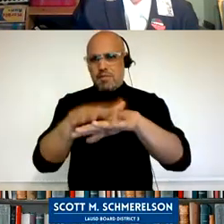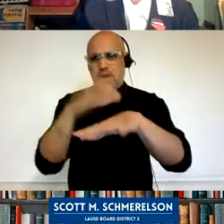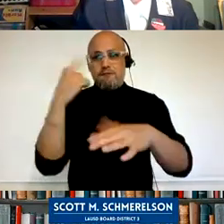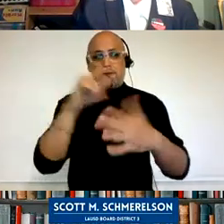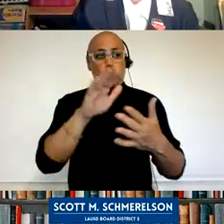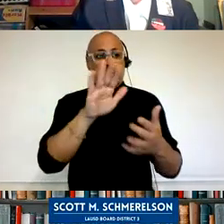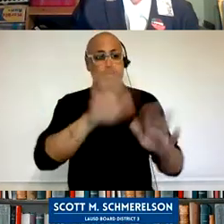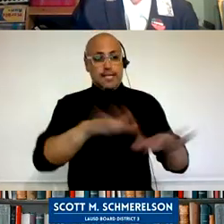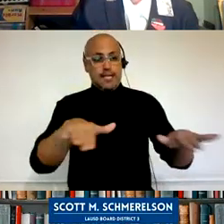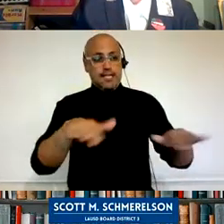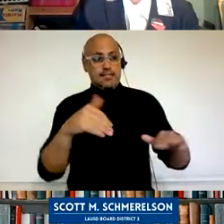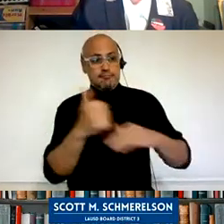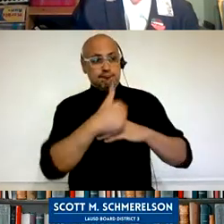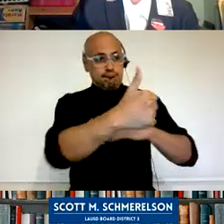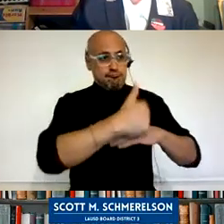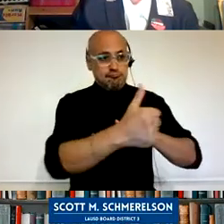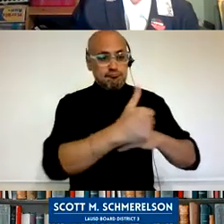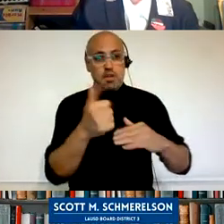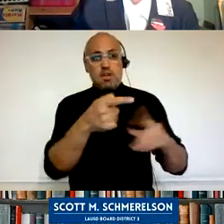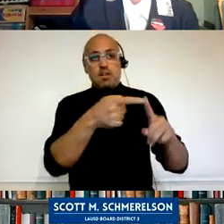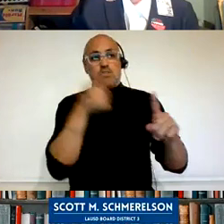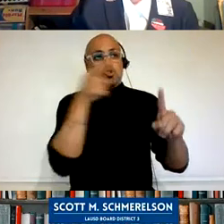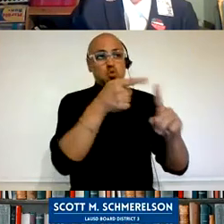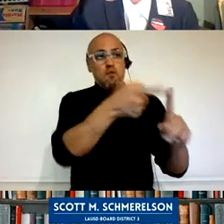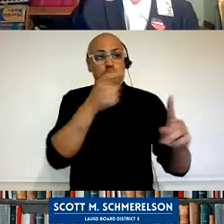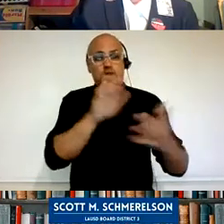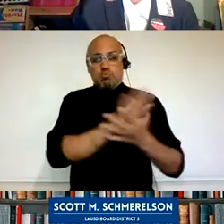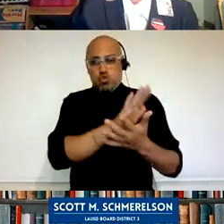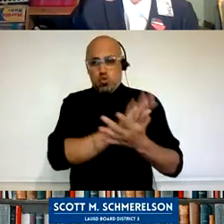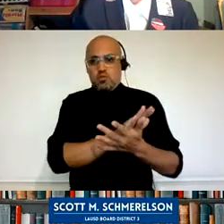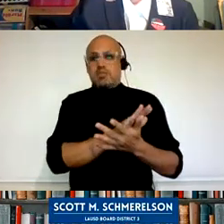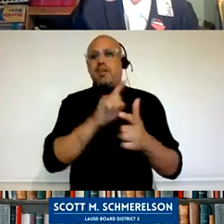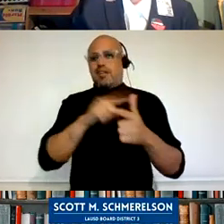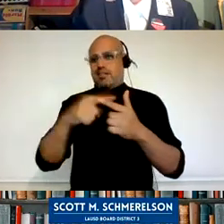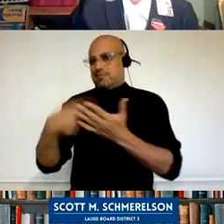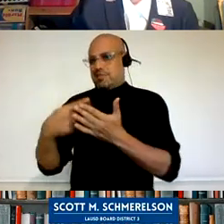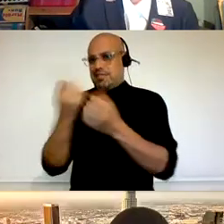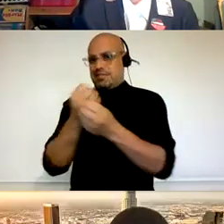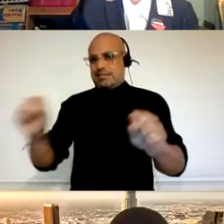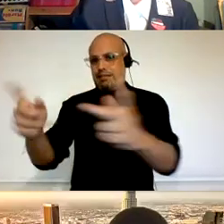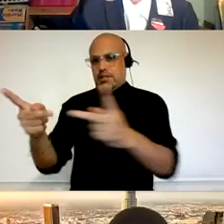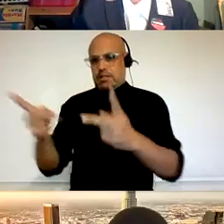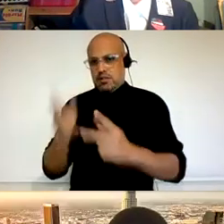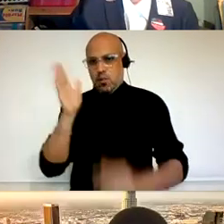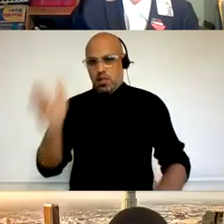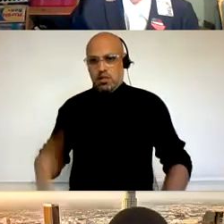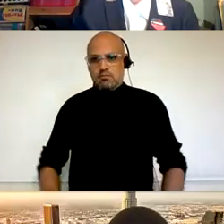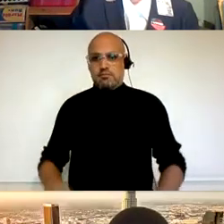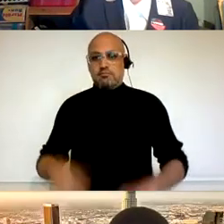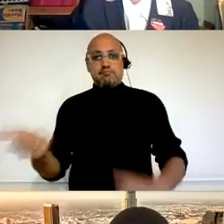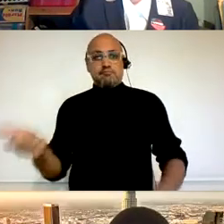school, and then we'll go on to our safe facilities. Thank you. I'll turn it over.